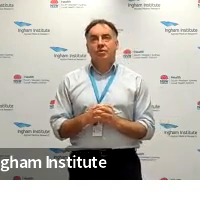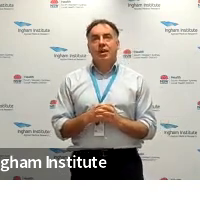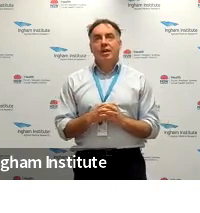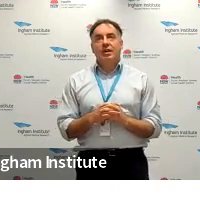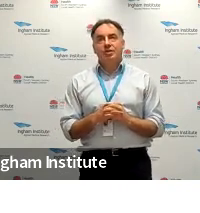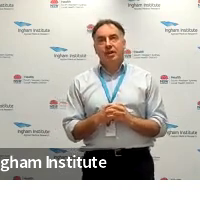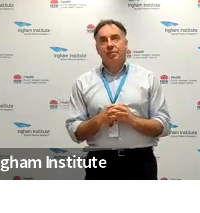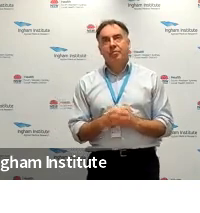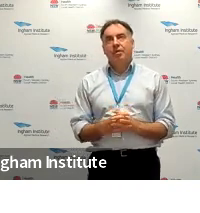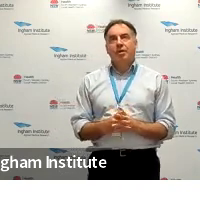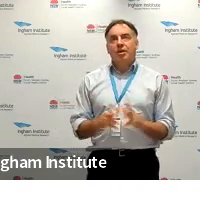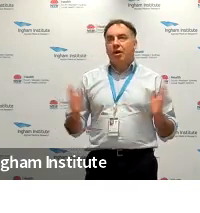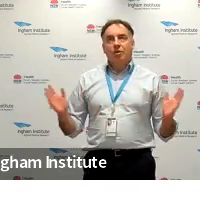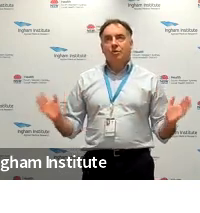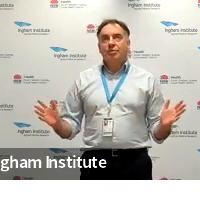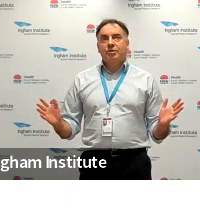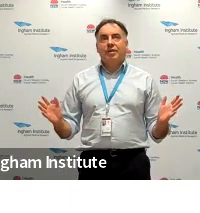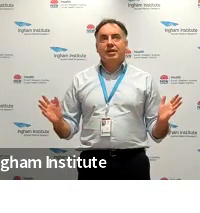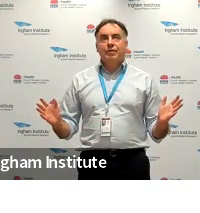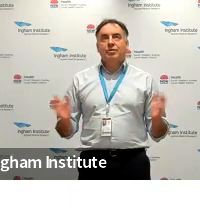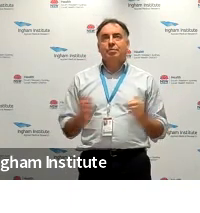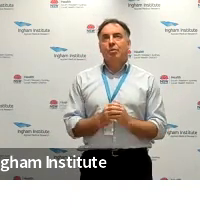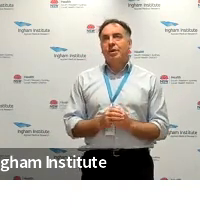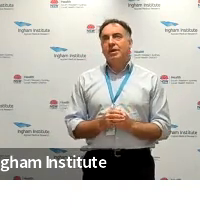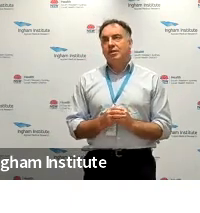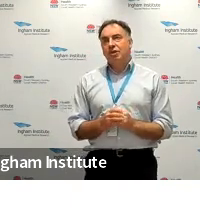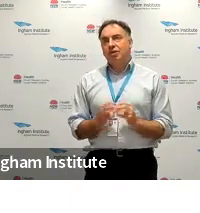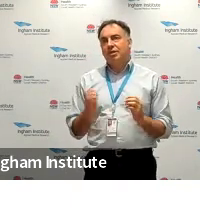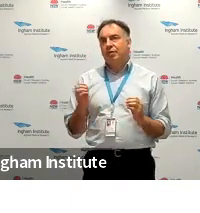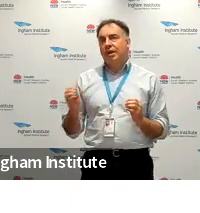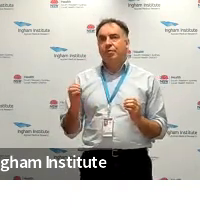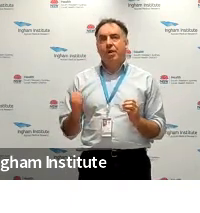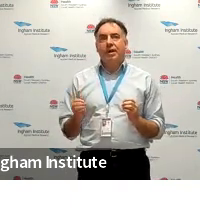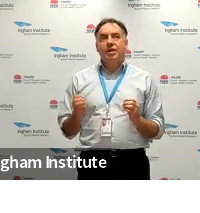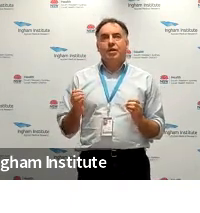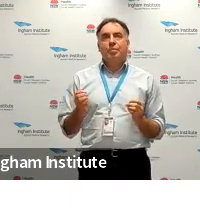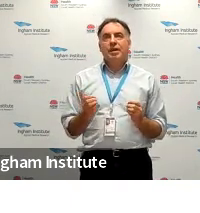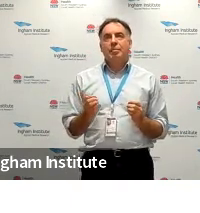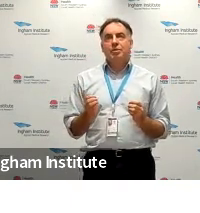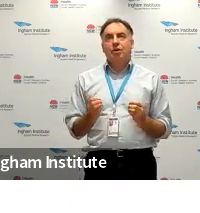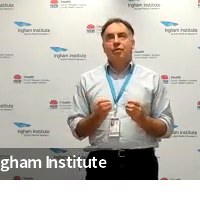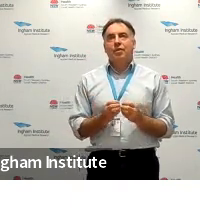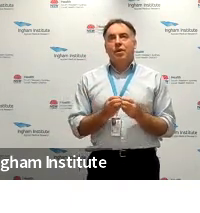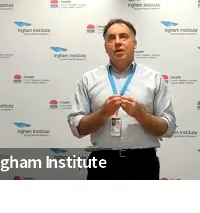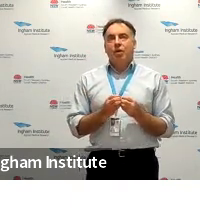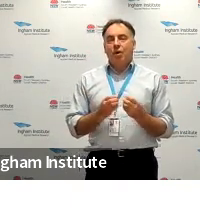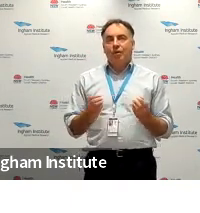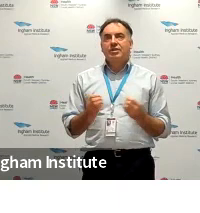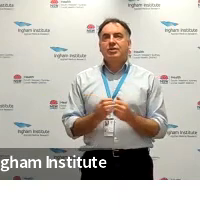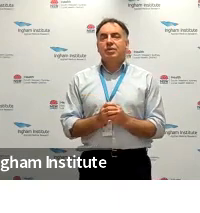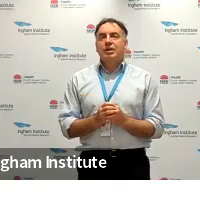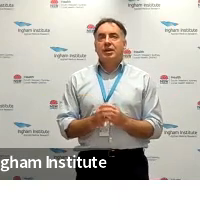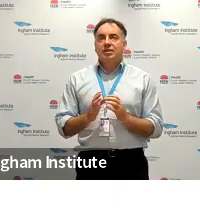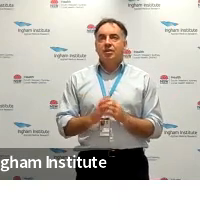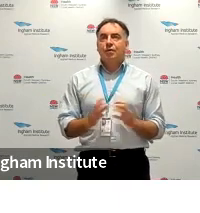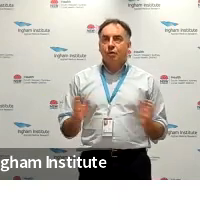in Australia each year. Our hospitals are very different, but what we need to do is find a way of being able to offer